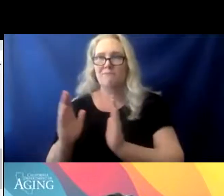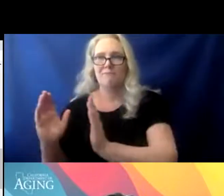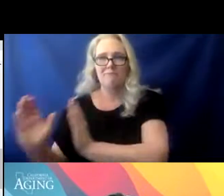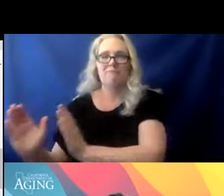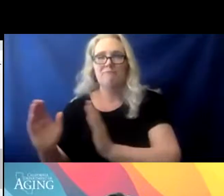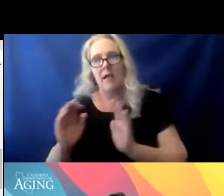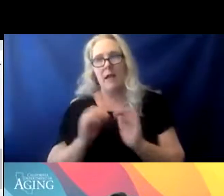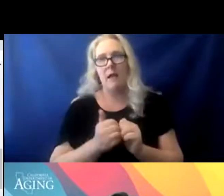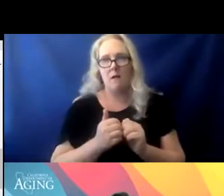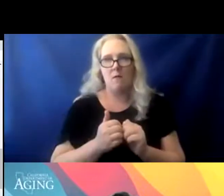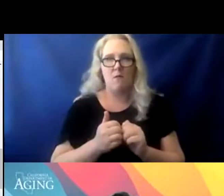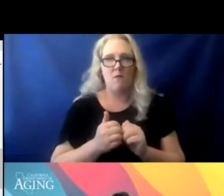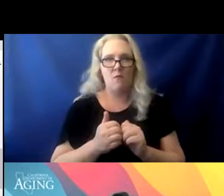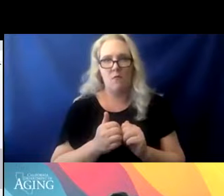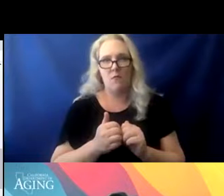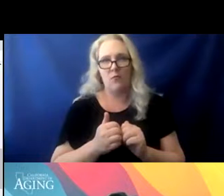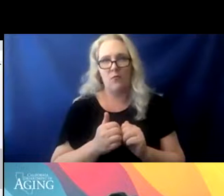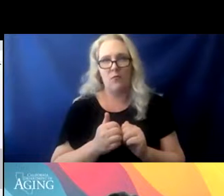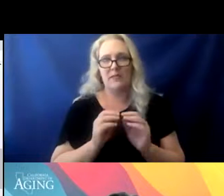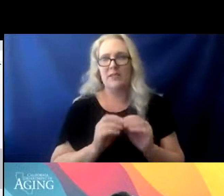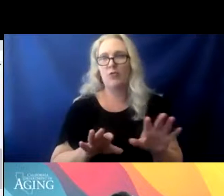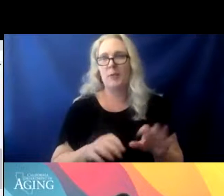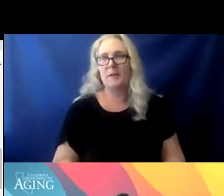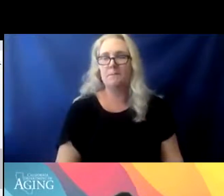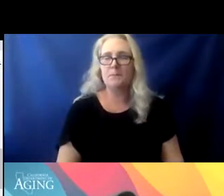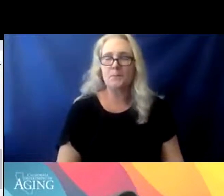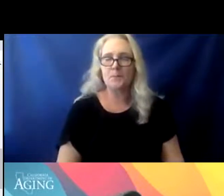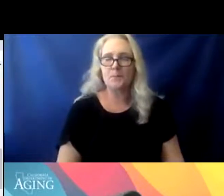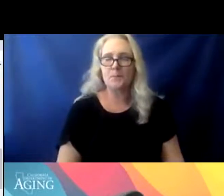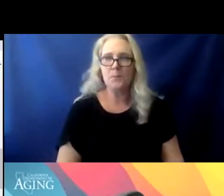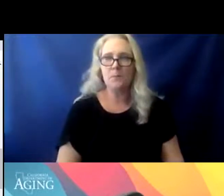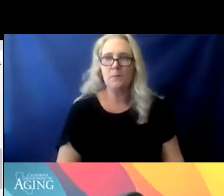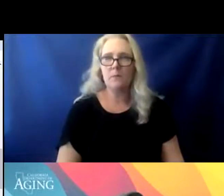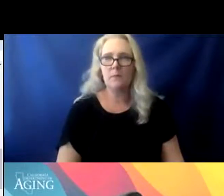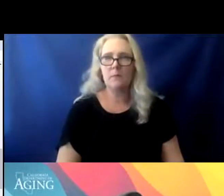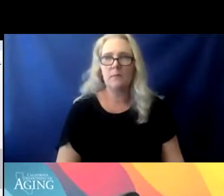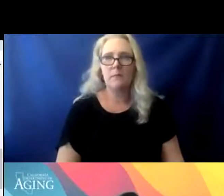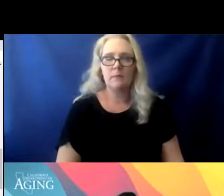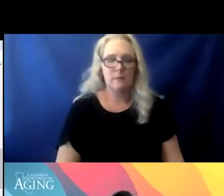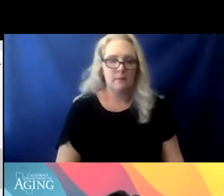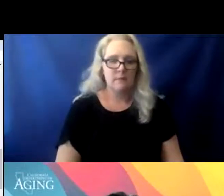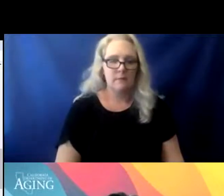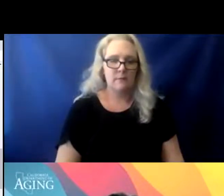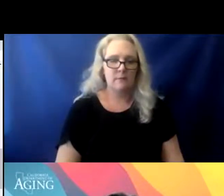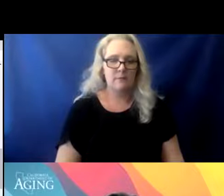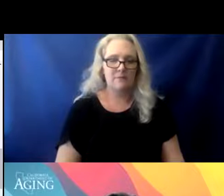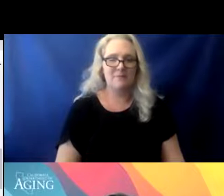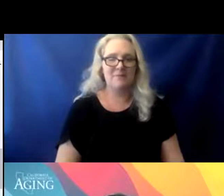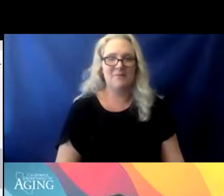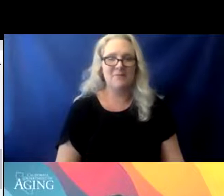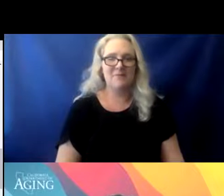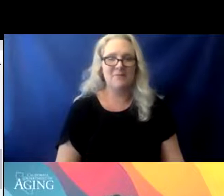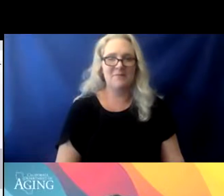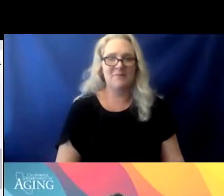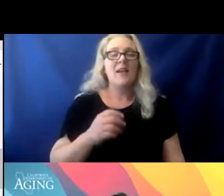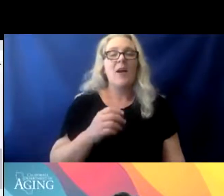are distributed on these characteristics. So a richness of data around demographics hopefully is helpful for being